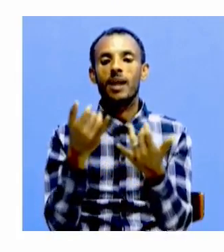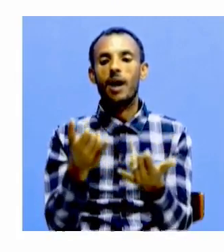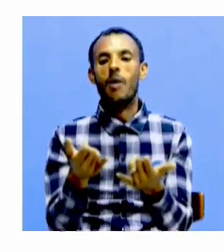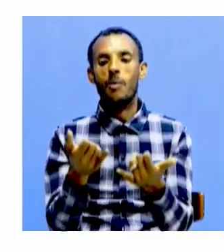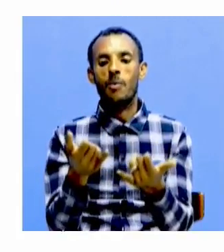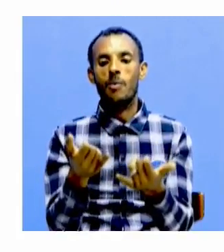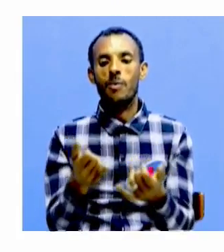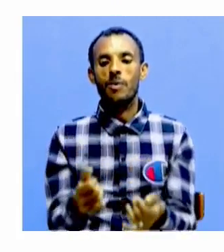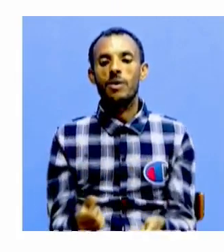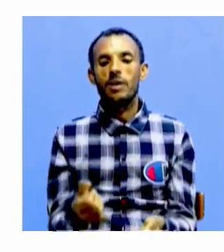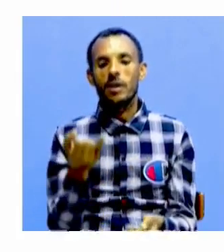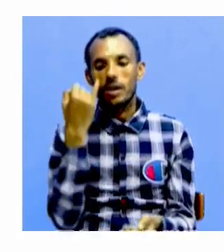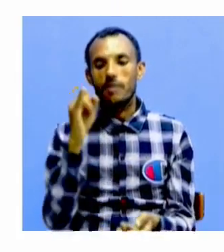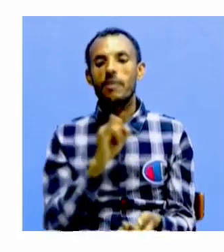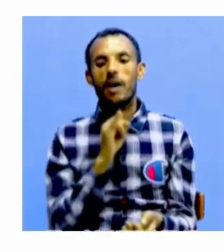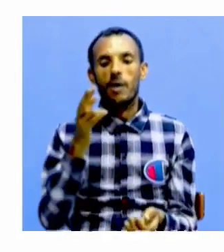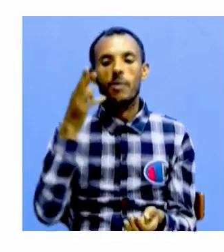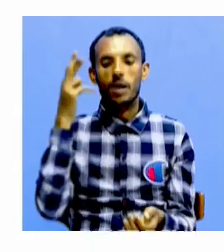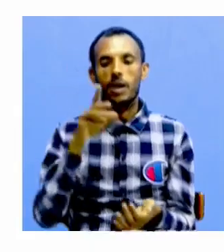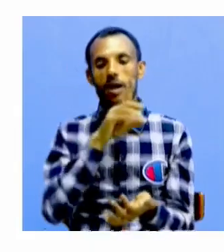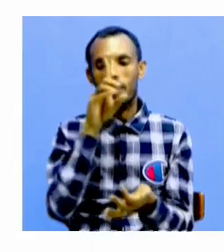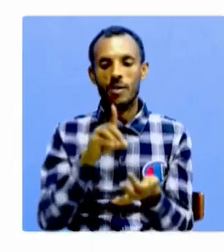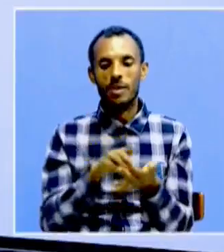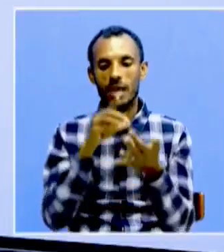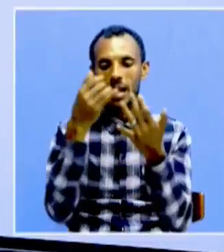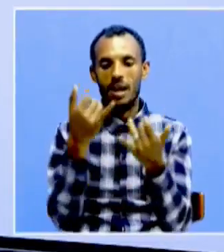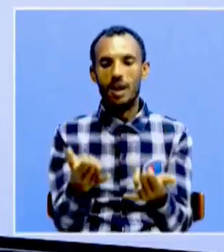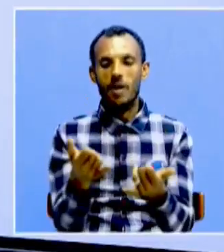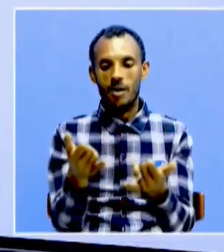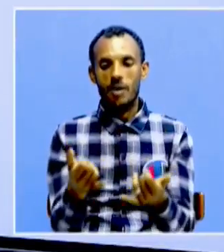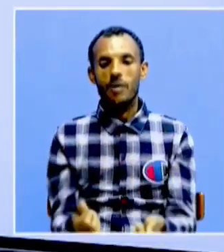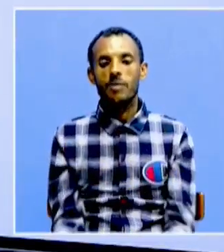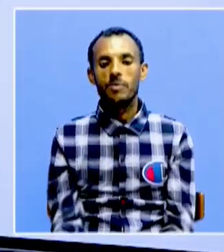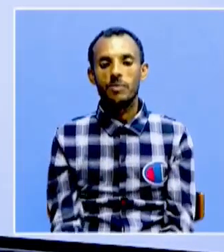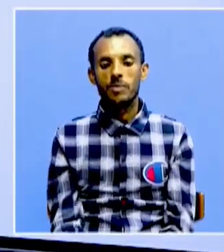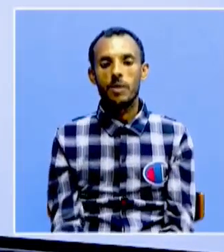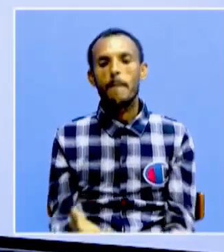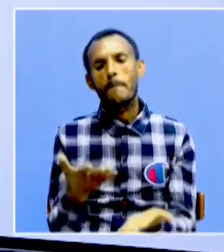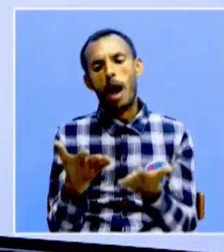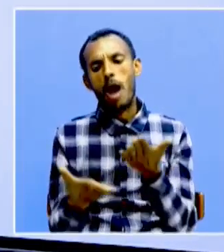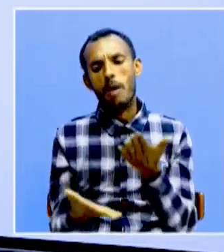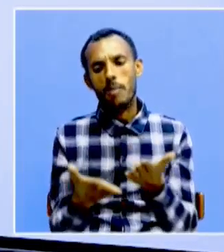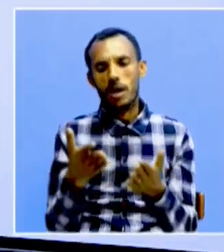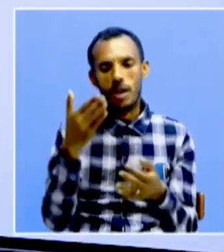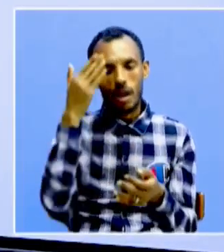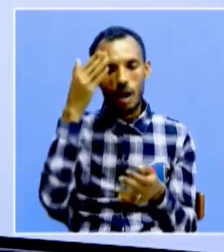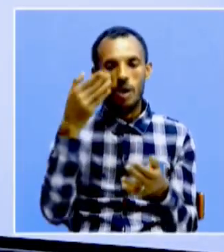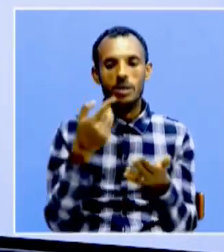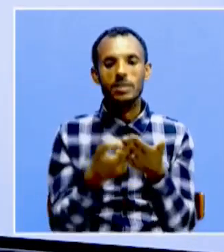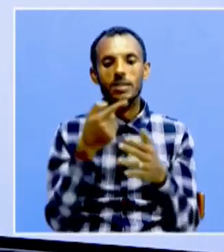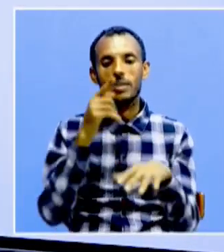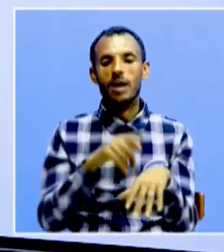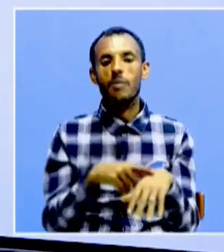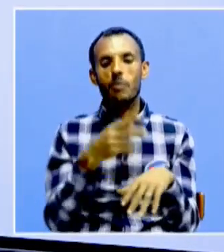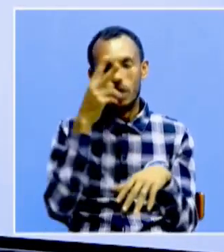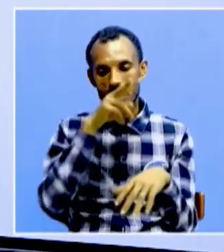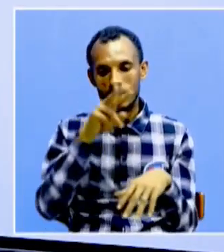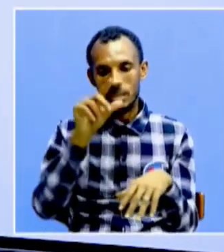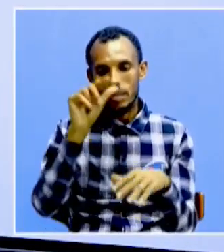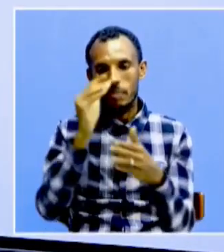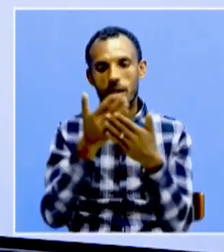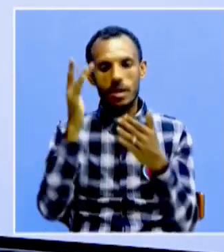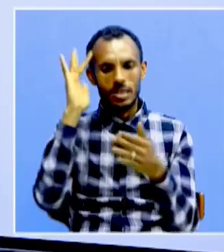If I were a doctor, yeah? If I were a doctor, maybe now at this time you are watching somebody who is